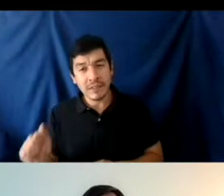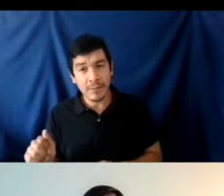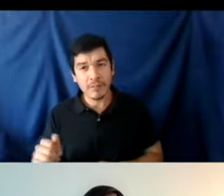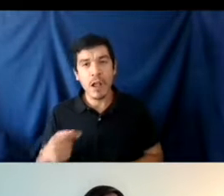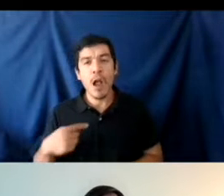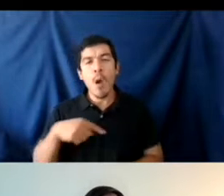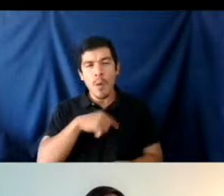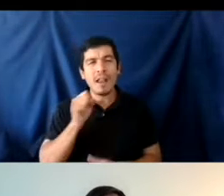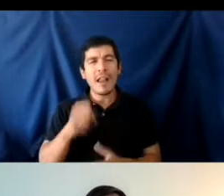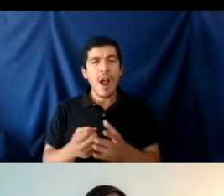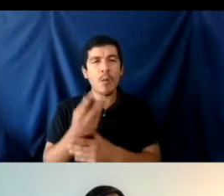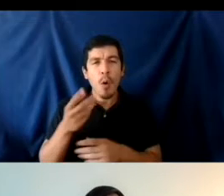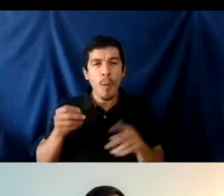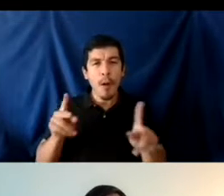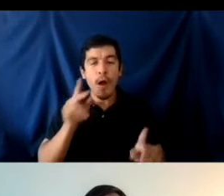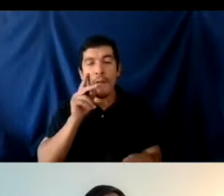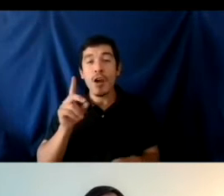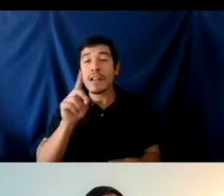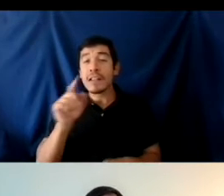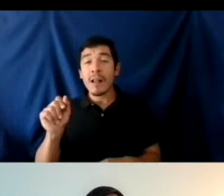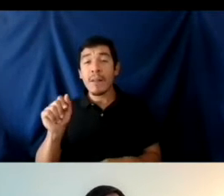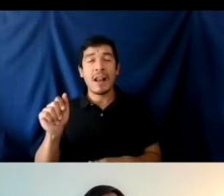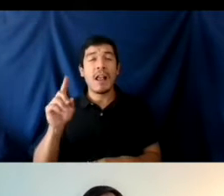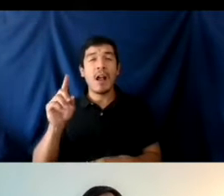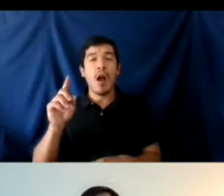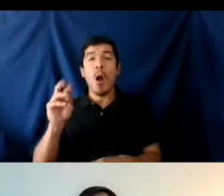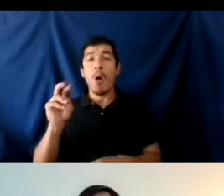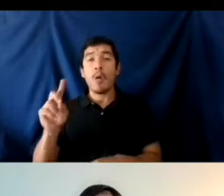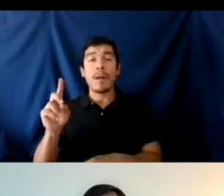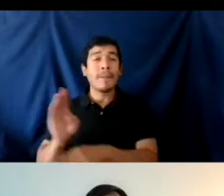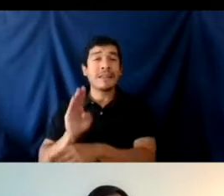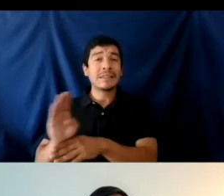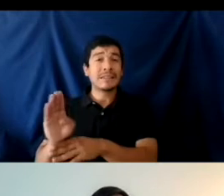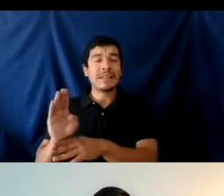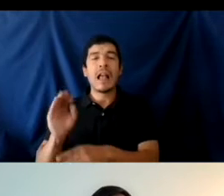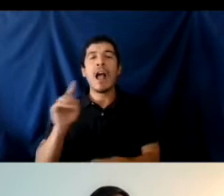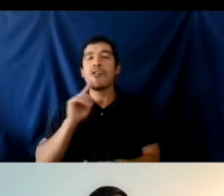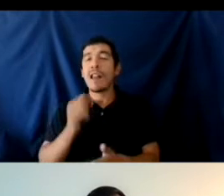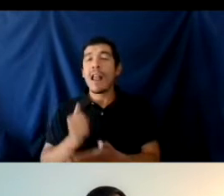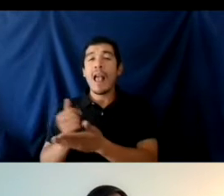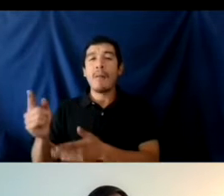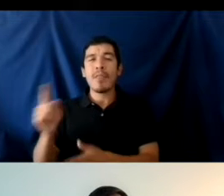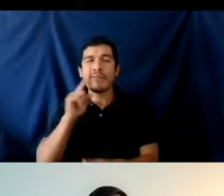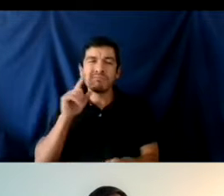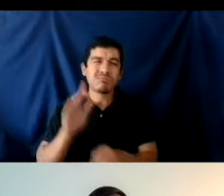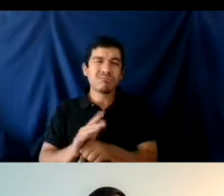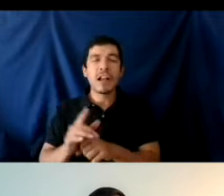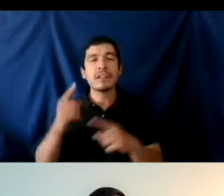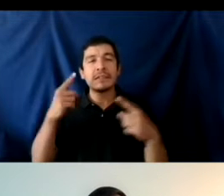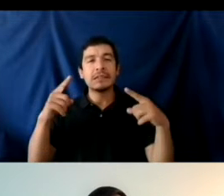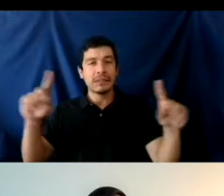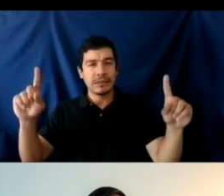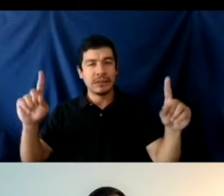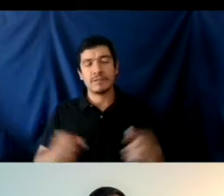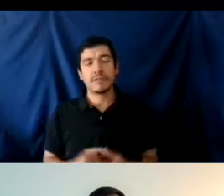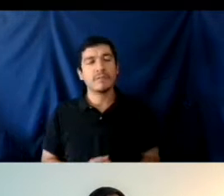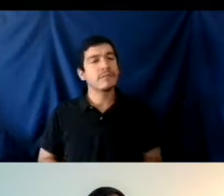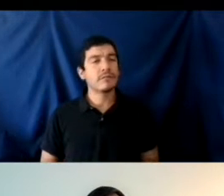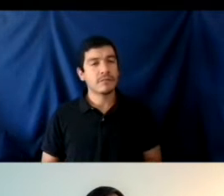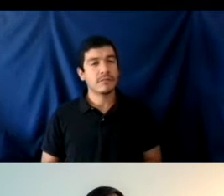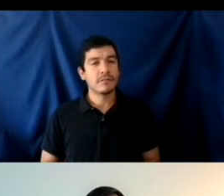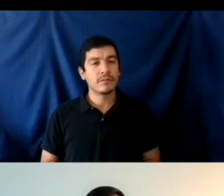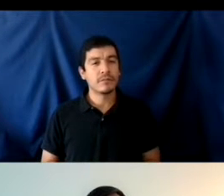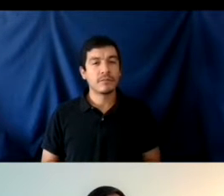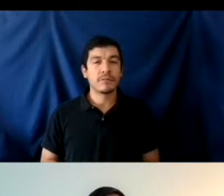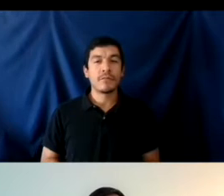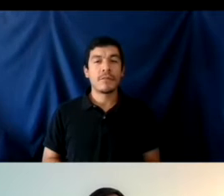expand opportunities for disability-owned businesses, enterprises, to help them ensure they succeed as entrepreneurs. Next